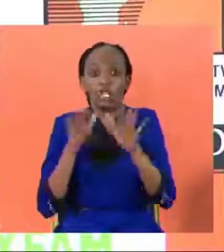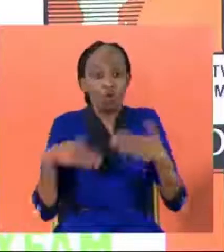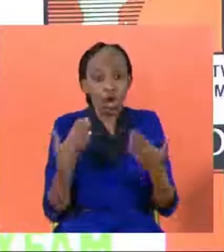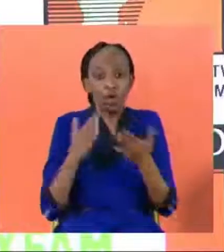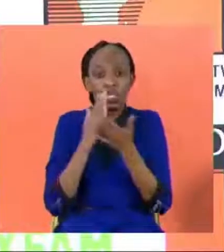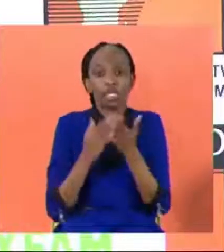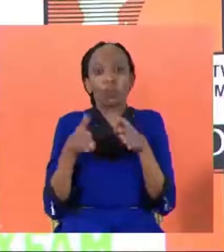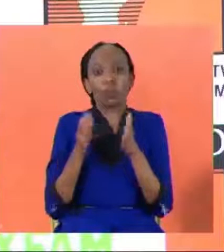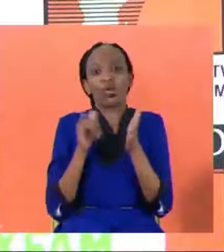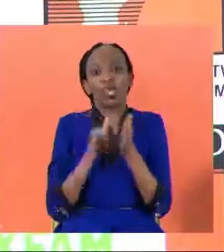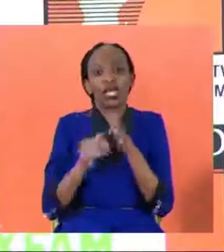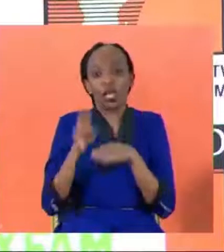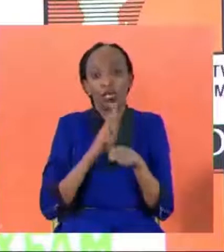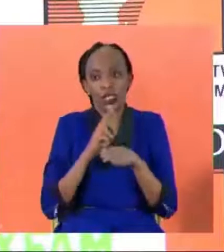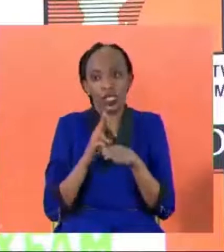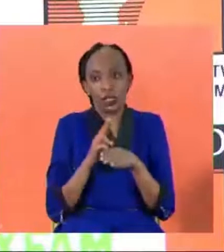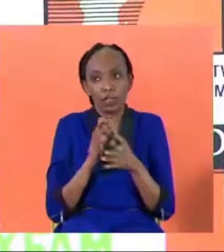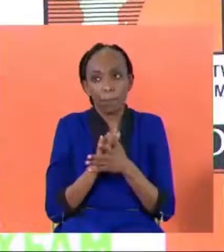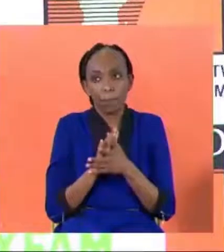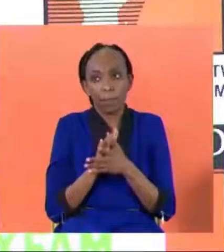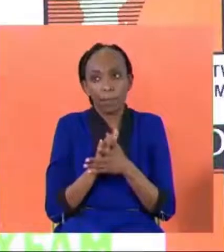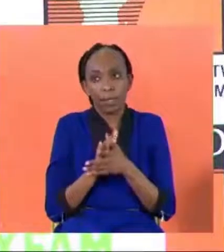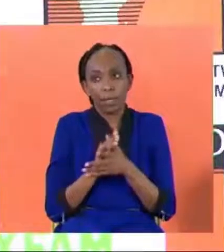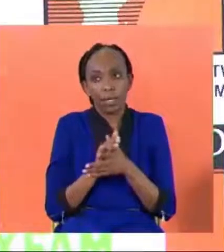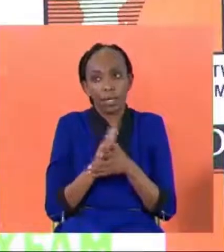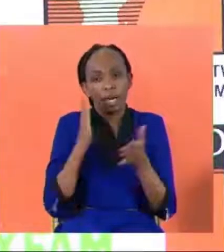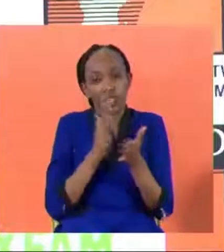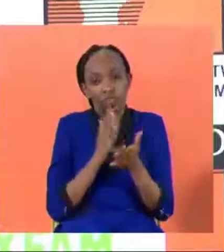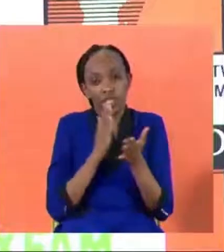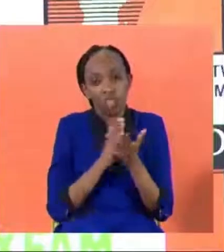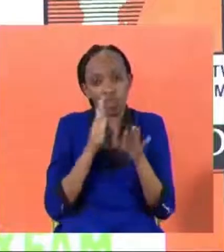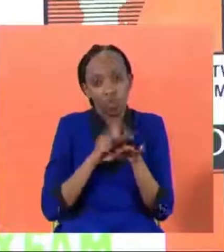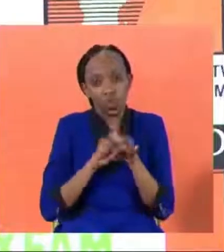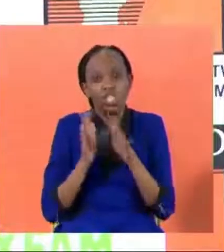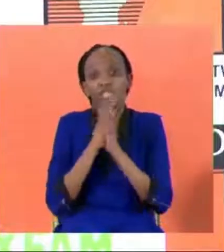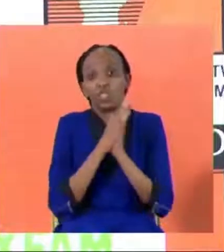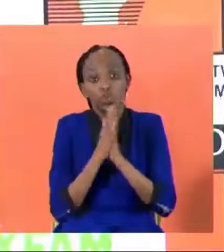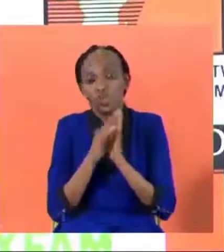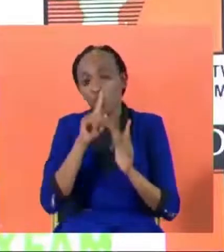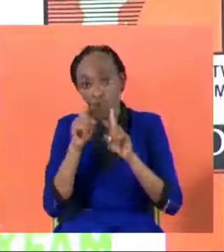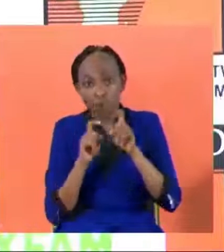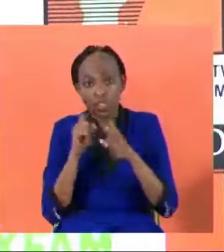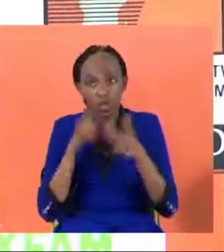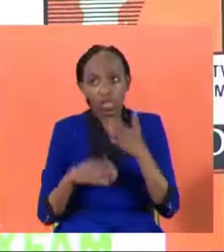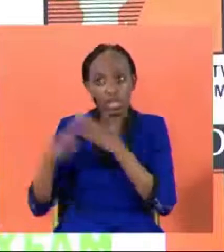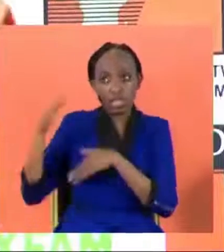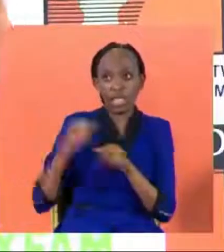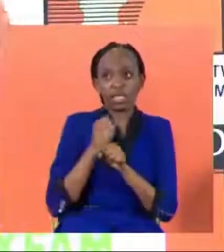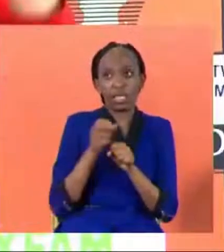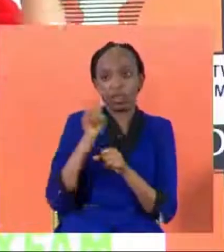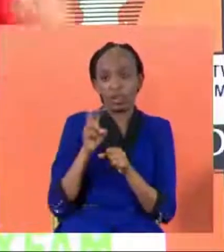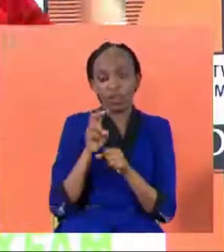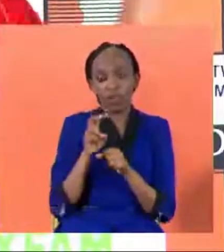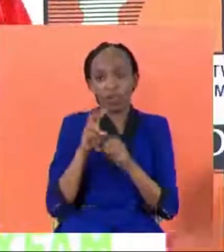of the tactics that they're using? A really good story on the quest is last year we saw the